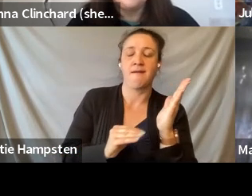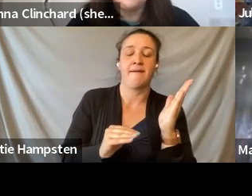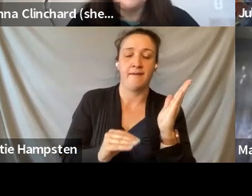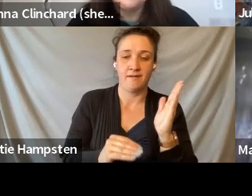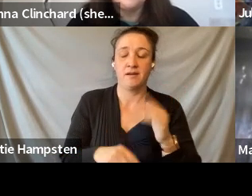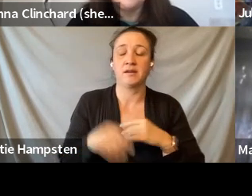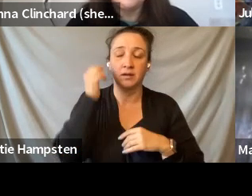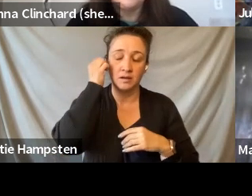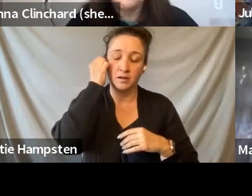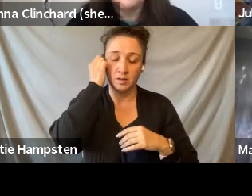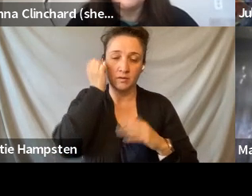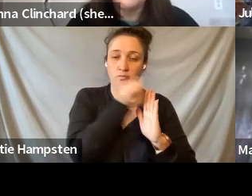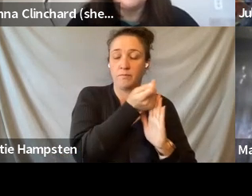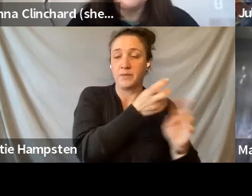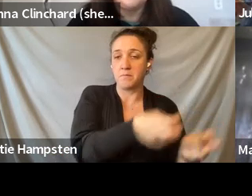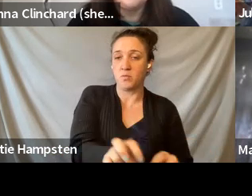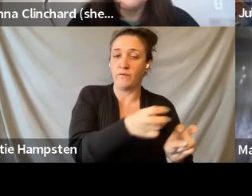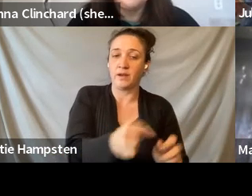in those previous documents over?